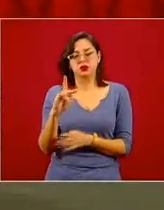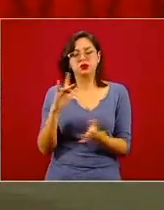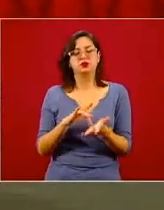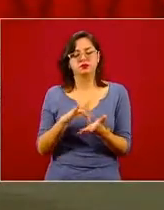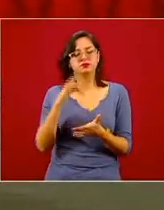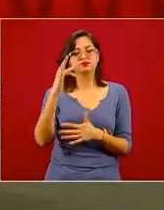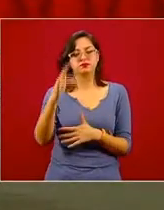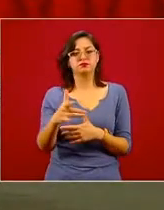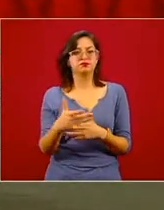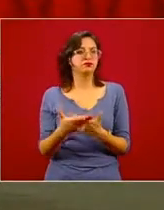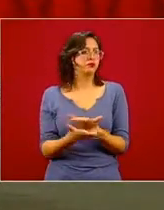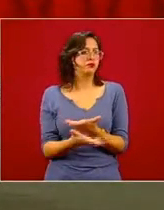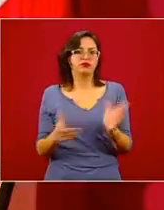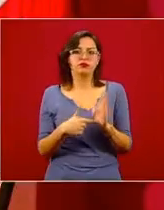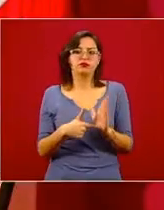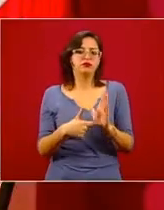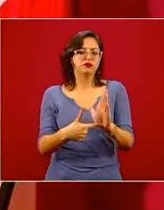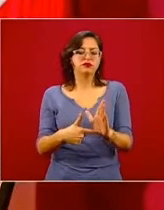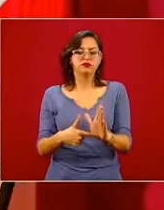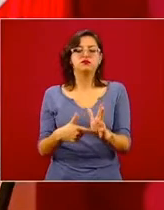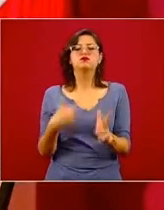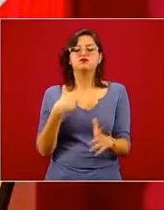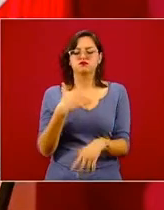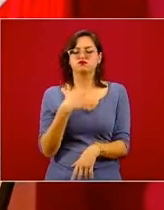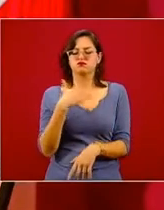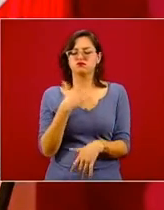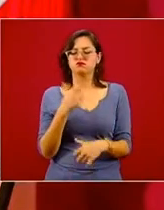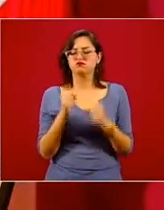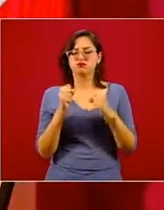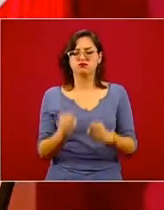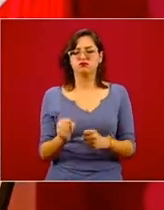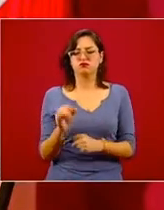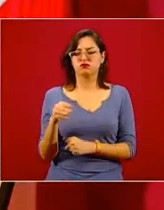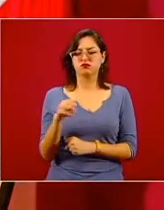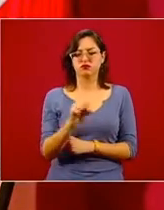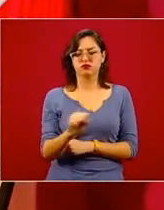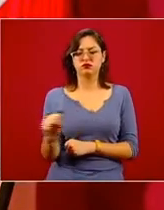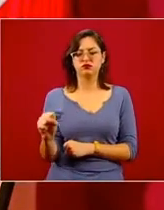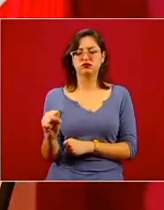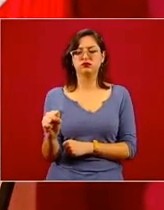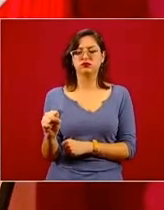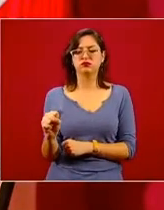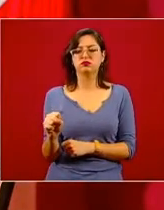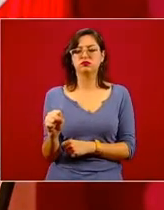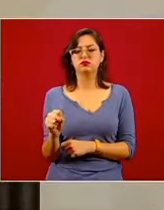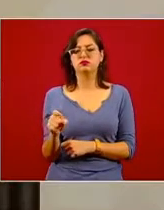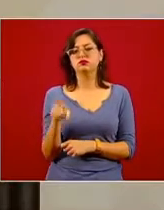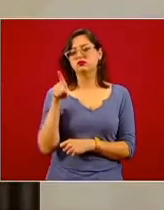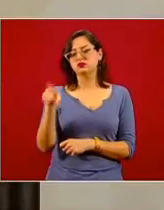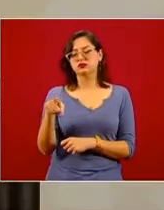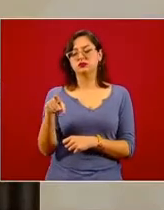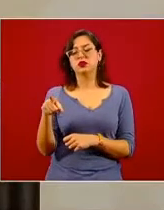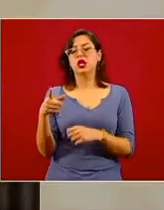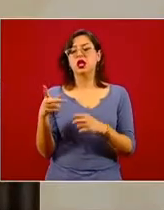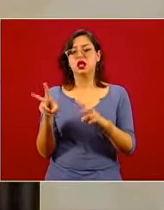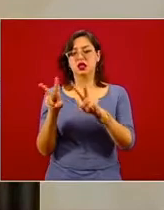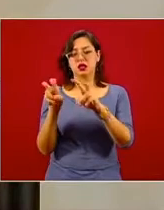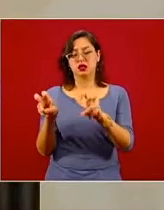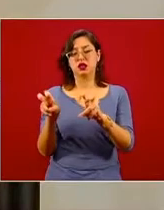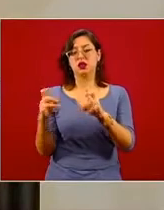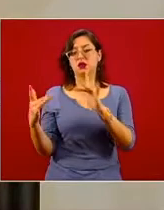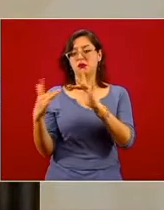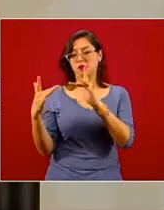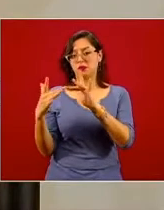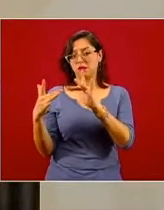de management of conocimiento de the todas y remains are very todos. Y estoy specific. I seguro que el didn't know Instituto about this Mexicano del Seguro specific Social, case. a través de Thank su you área for de letting us vinculación, know about está this. trabajando